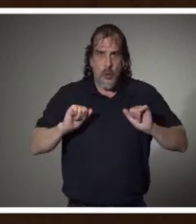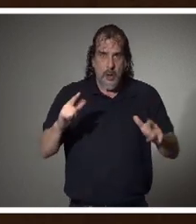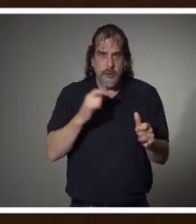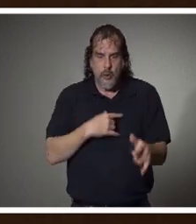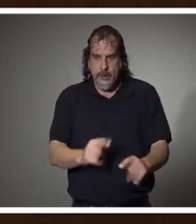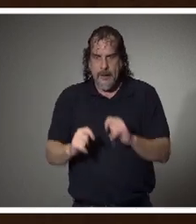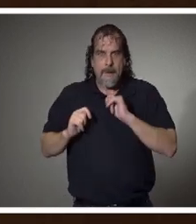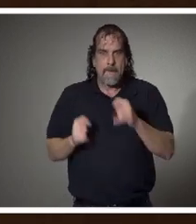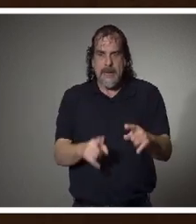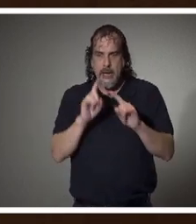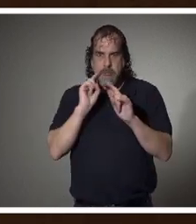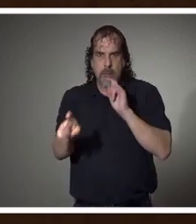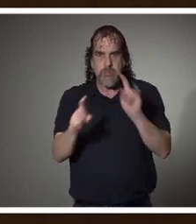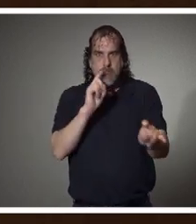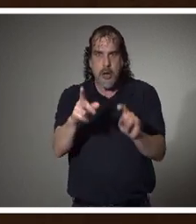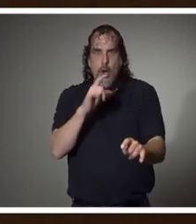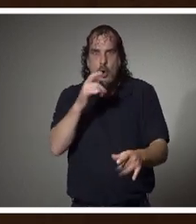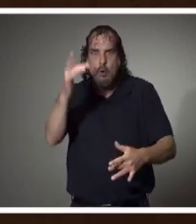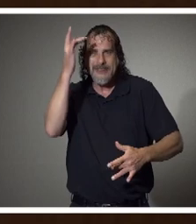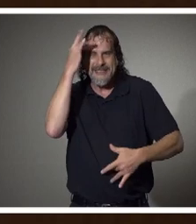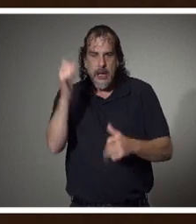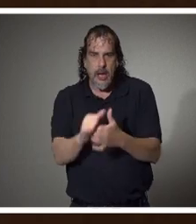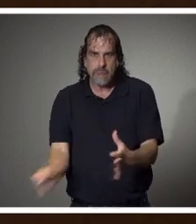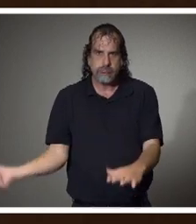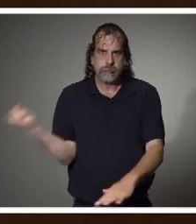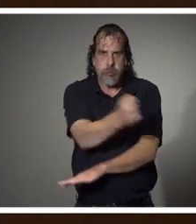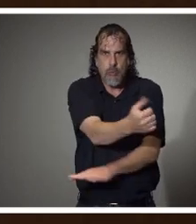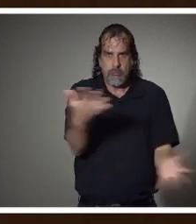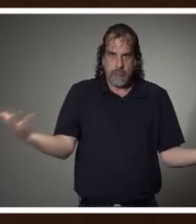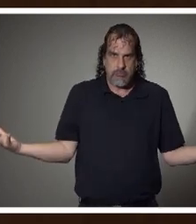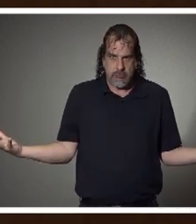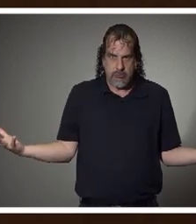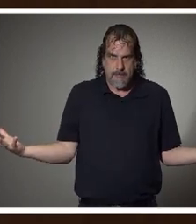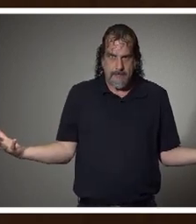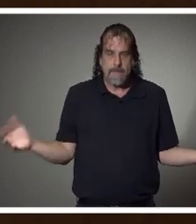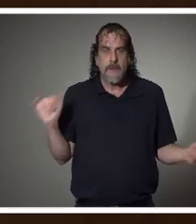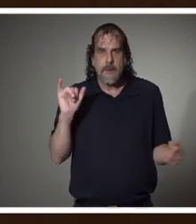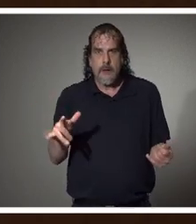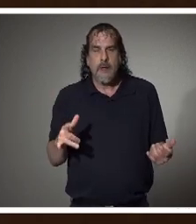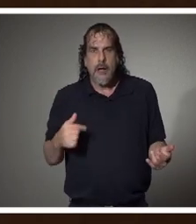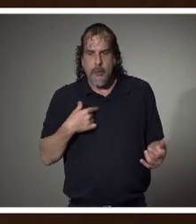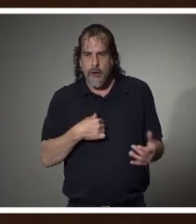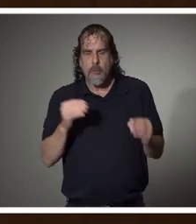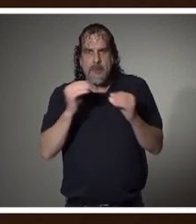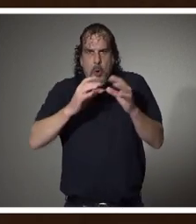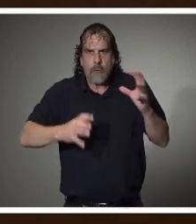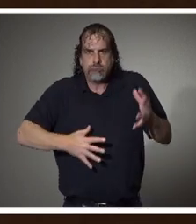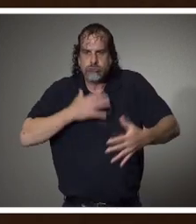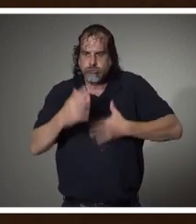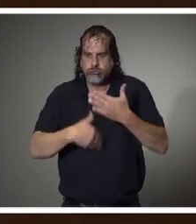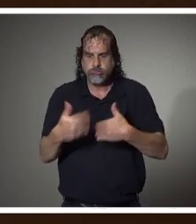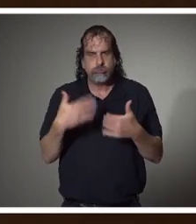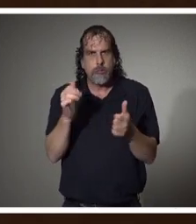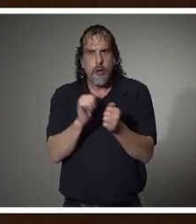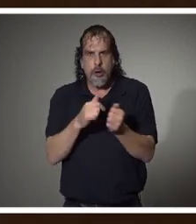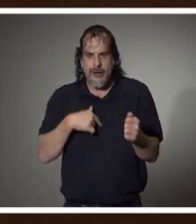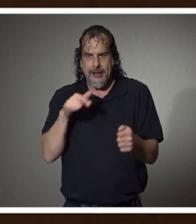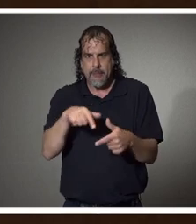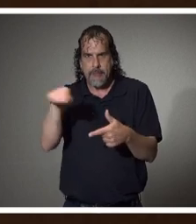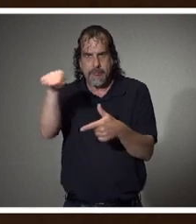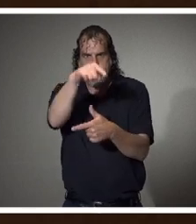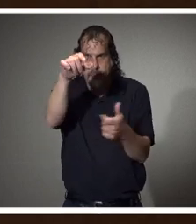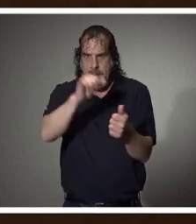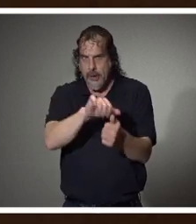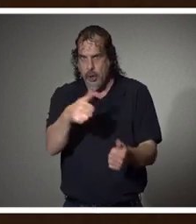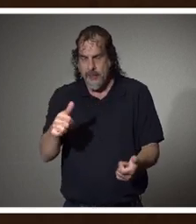who is actively contagious and we can take more aggressive measures. And we're going to be more aggressive in these outbreak scenarios and others. So that's